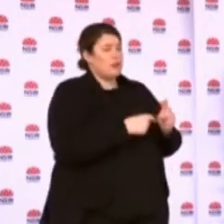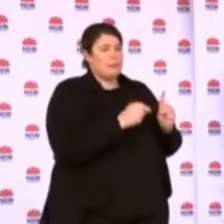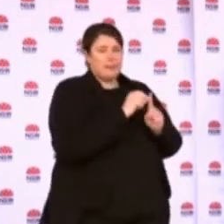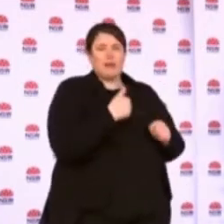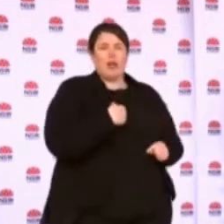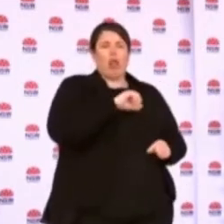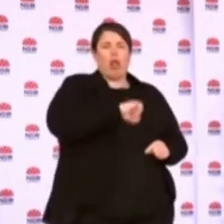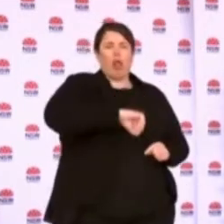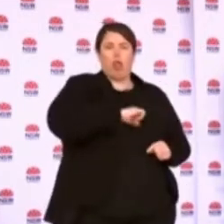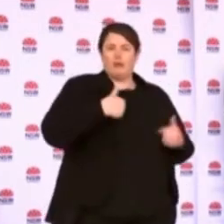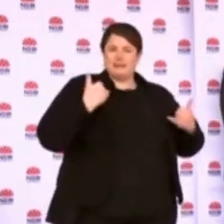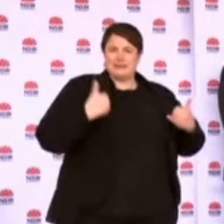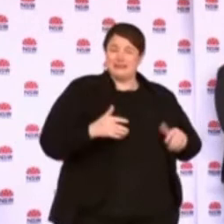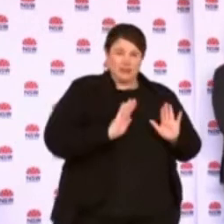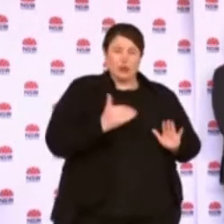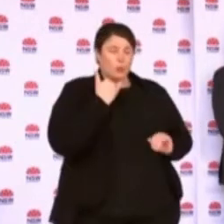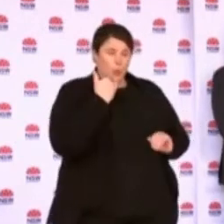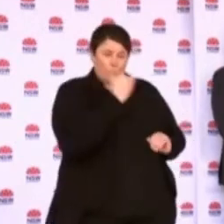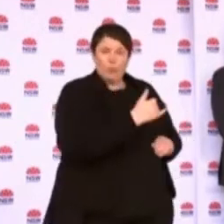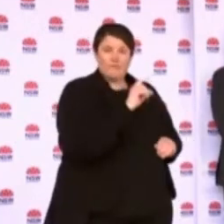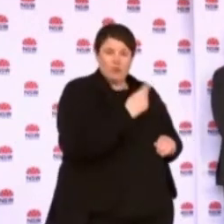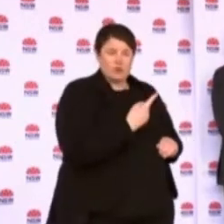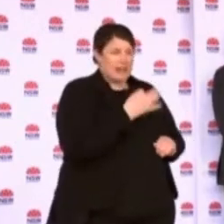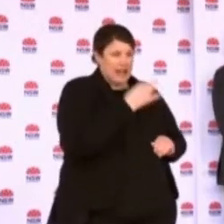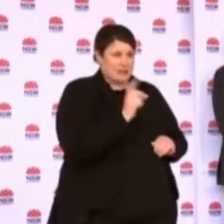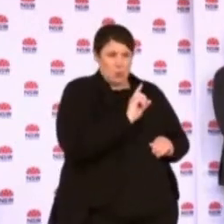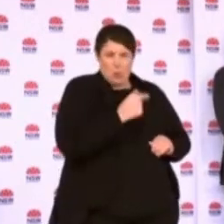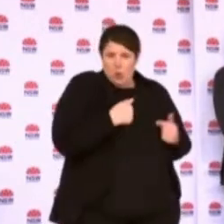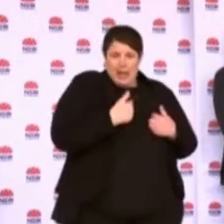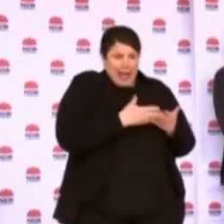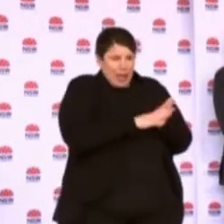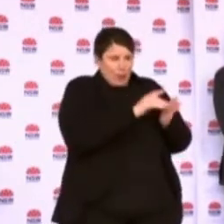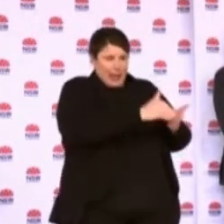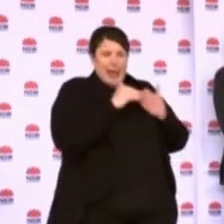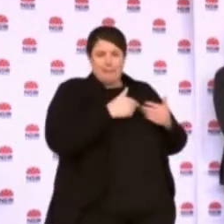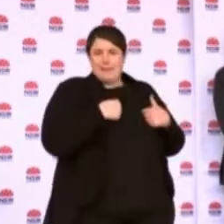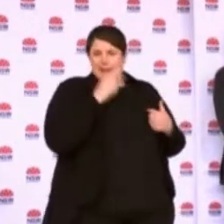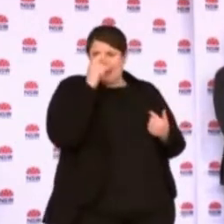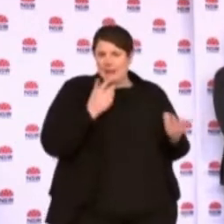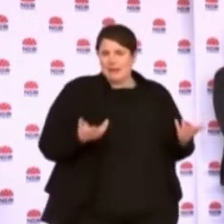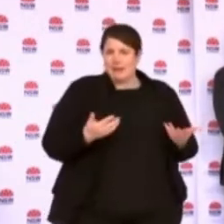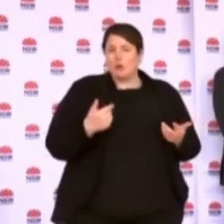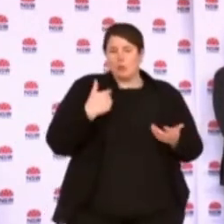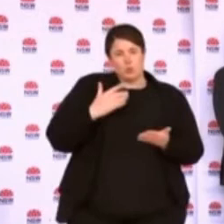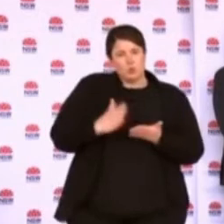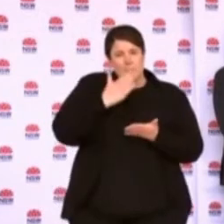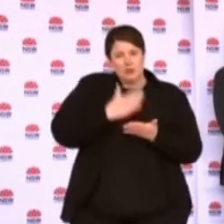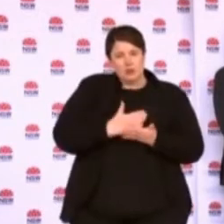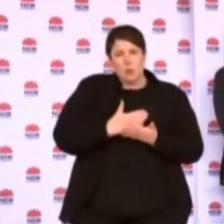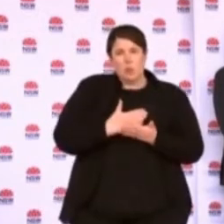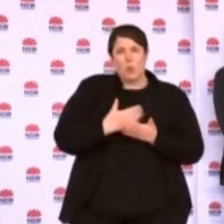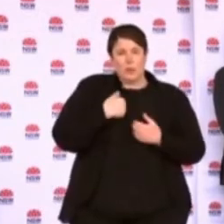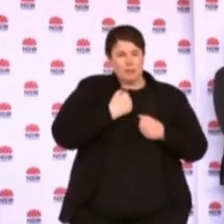respiratory illnesses. Please call ahead and ask about what the care path is best for you. We want to protect our